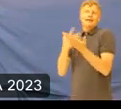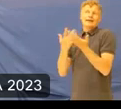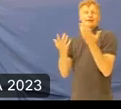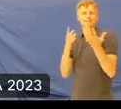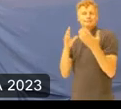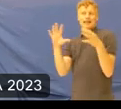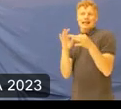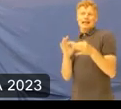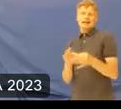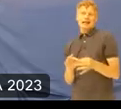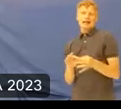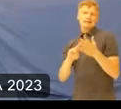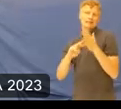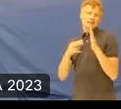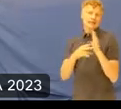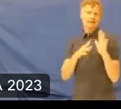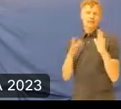know what they are.